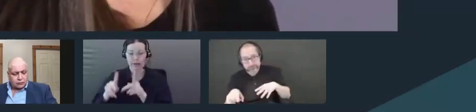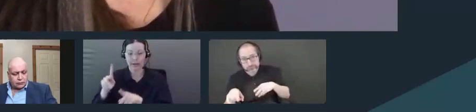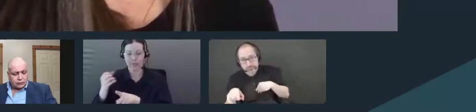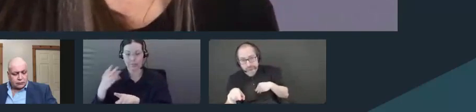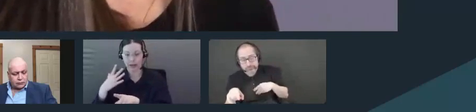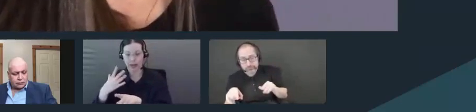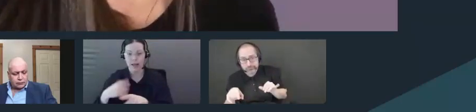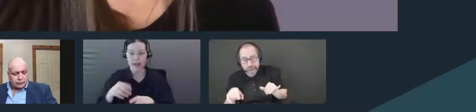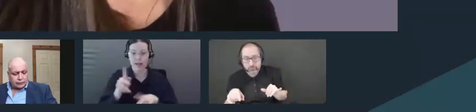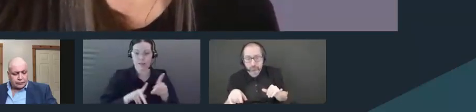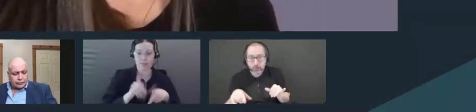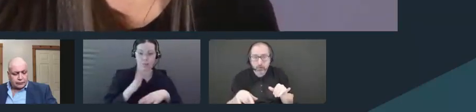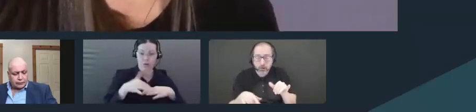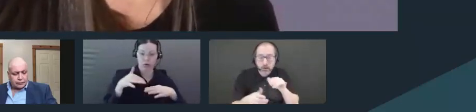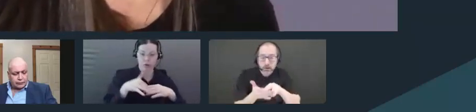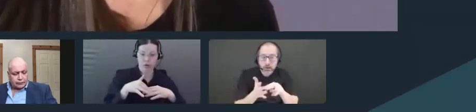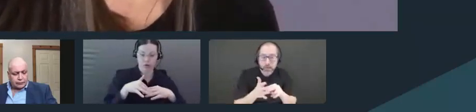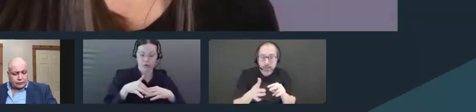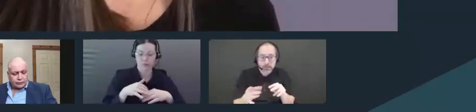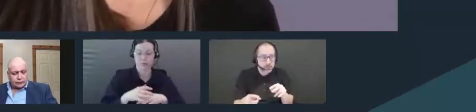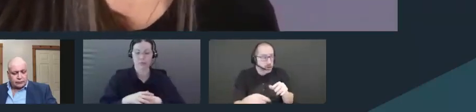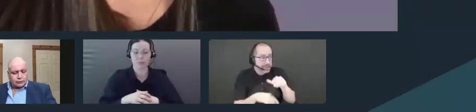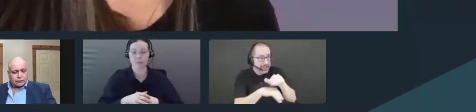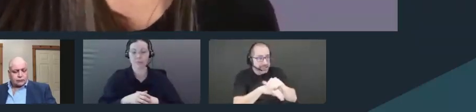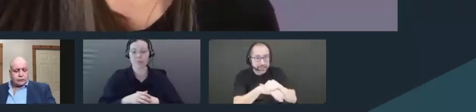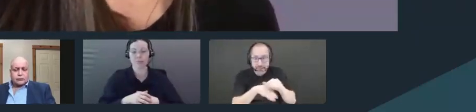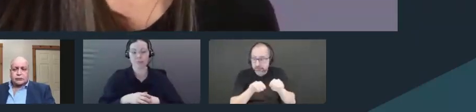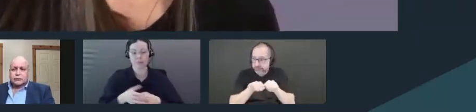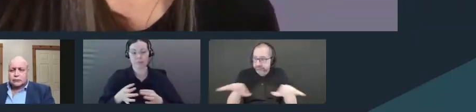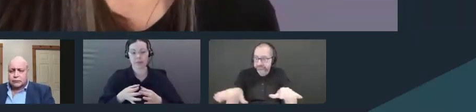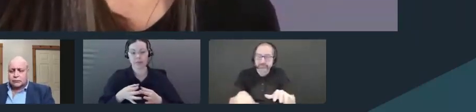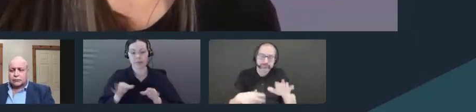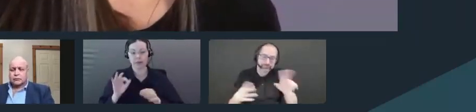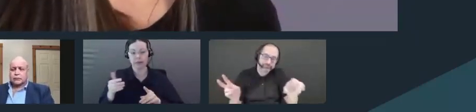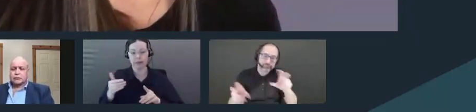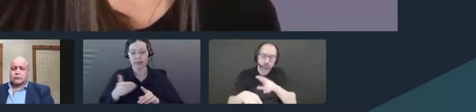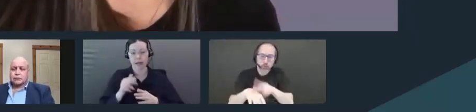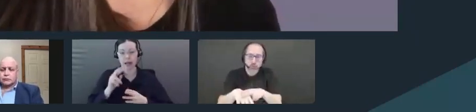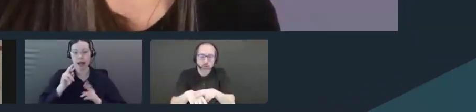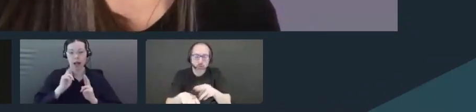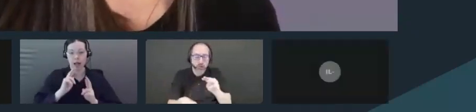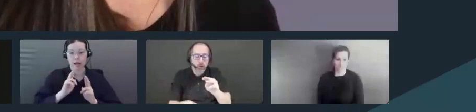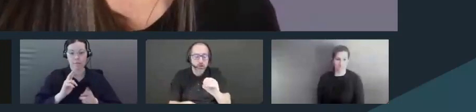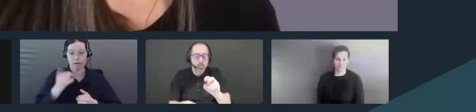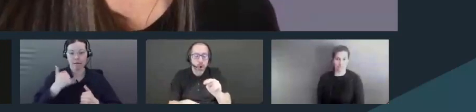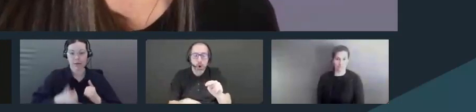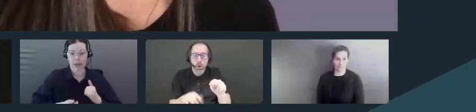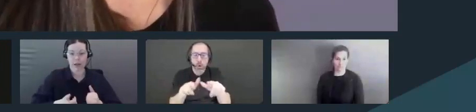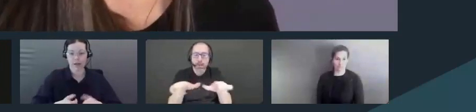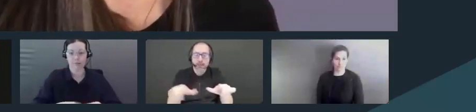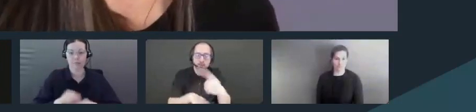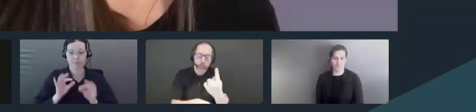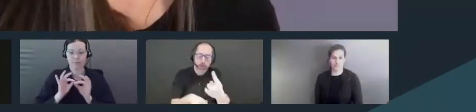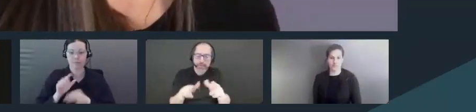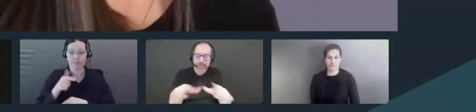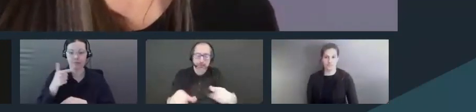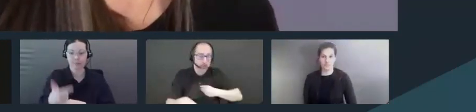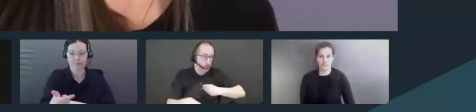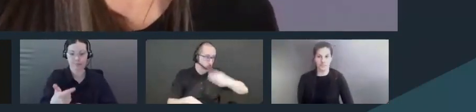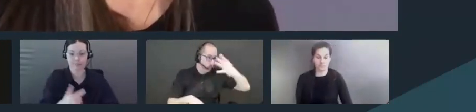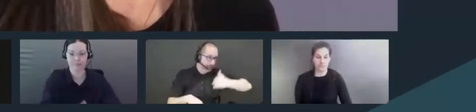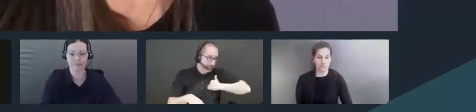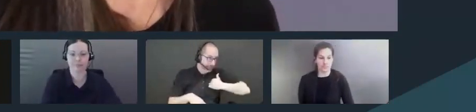the normativization of English, of monolingualism, as white Canadians as the ones generating